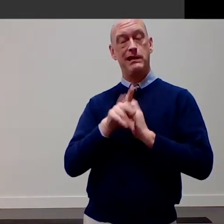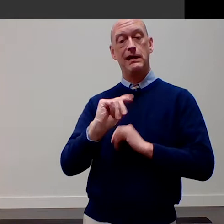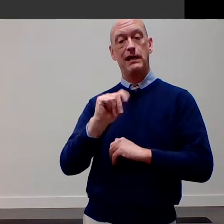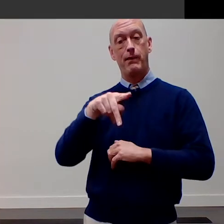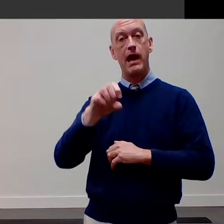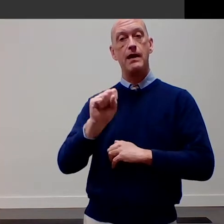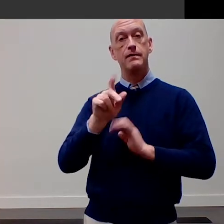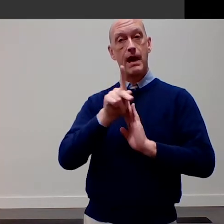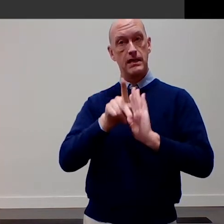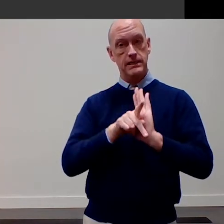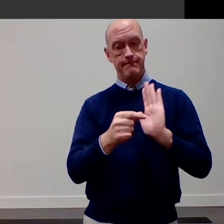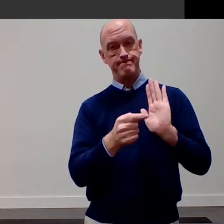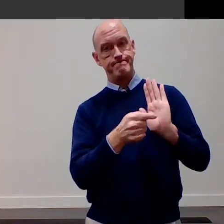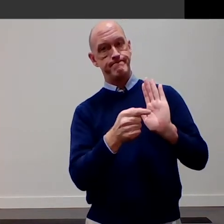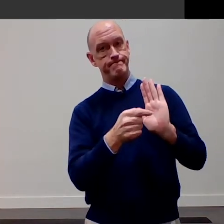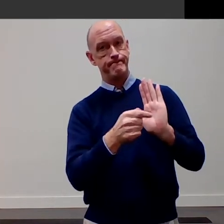TPS policy,